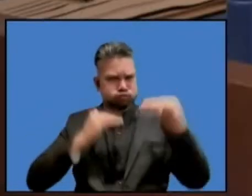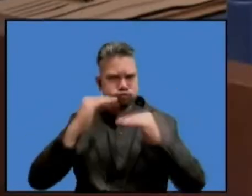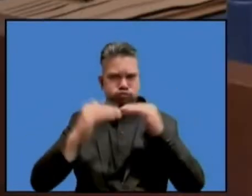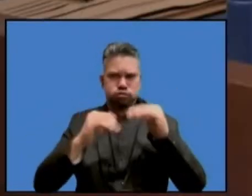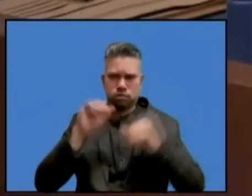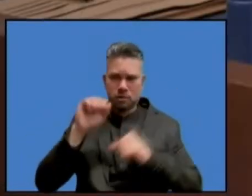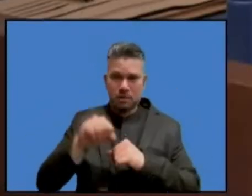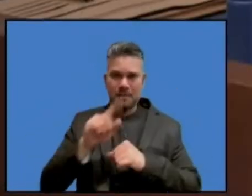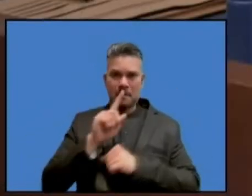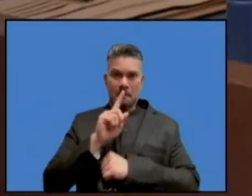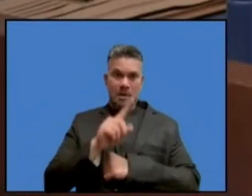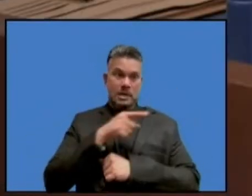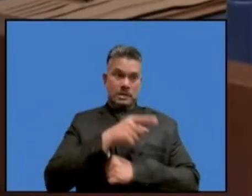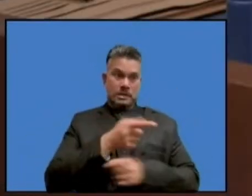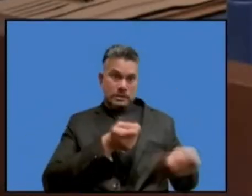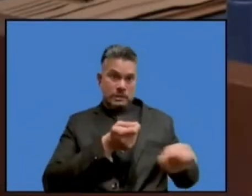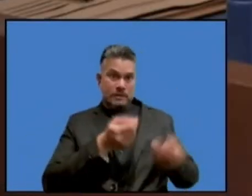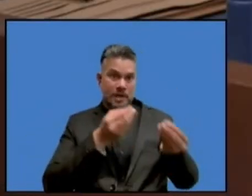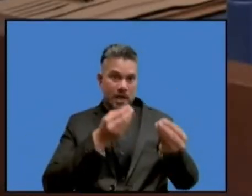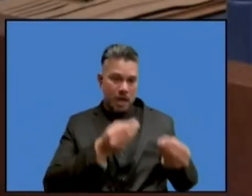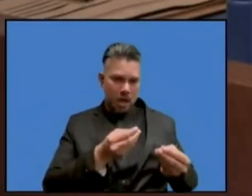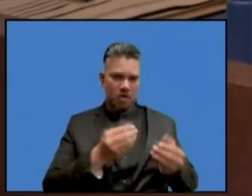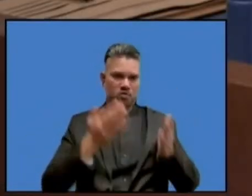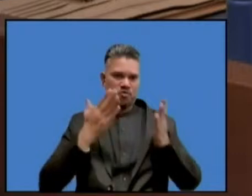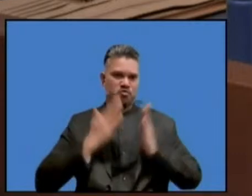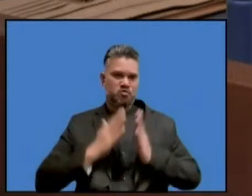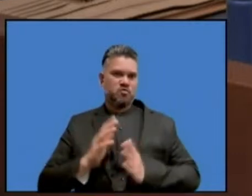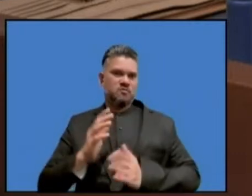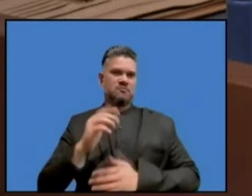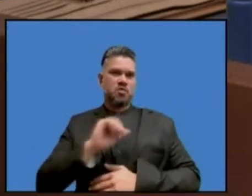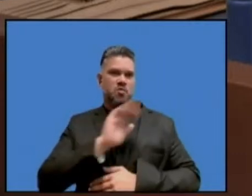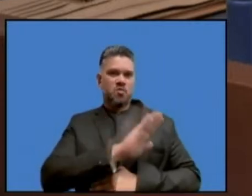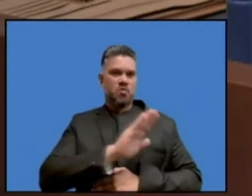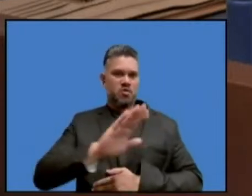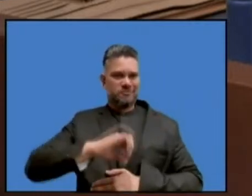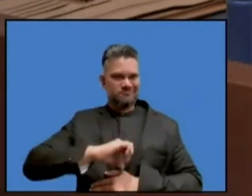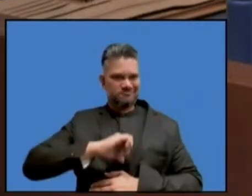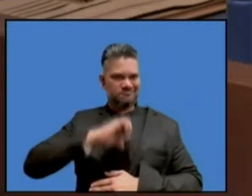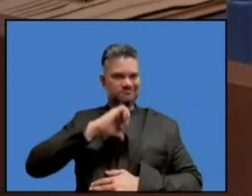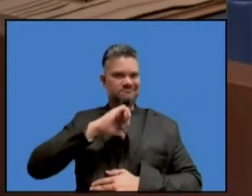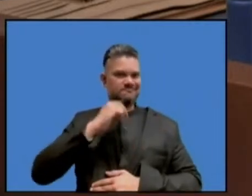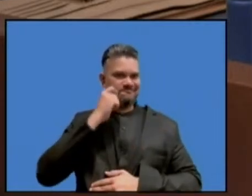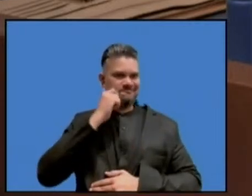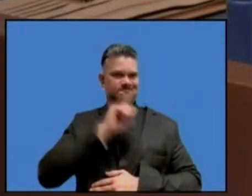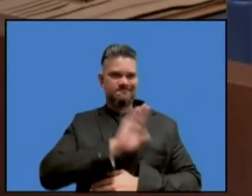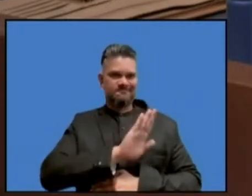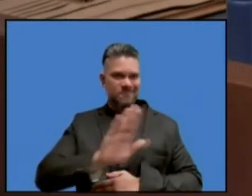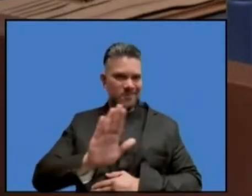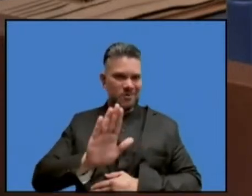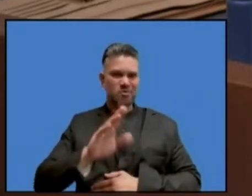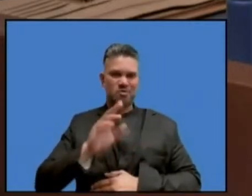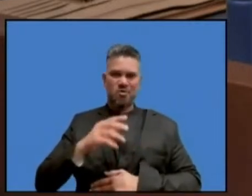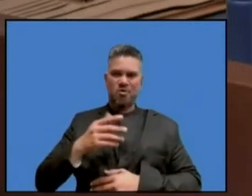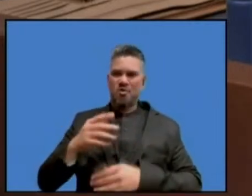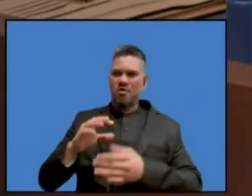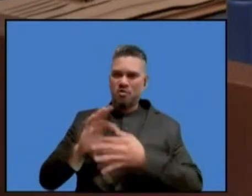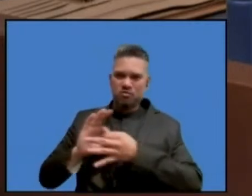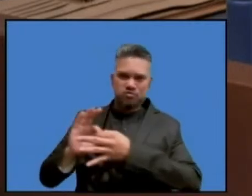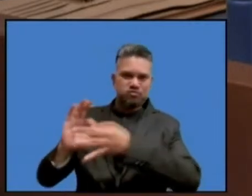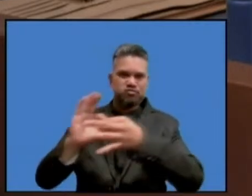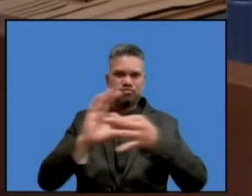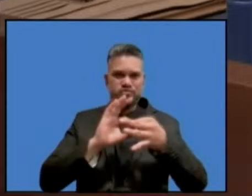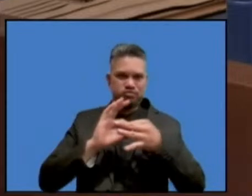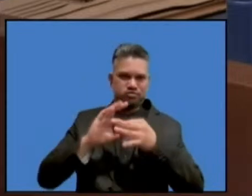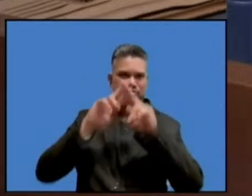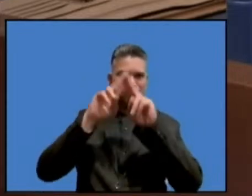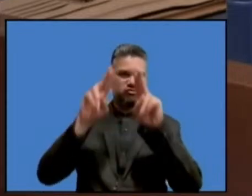principles that uphold human dignity, protect the rights of migrant workers, and foster international cooperation. To this end, the Philippines